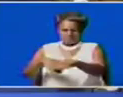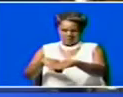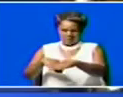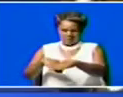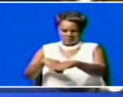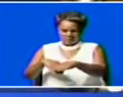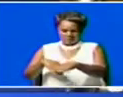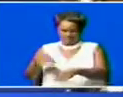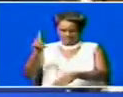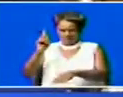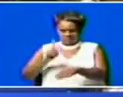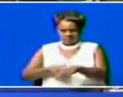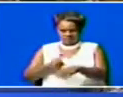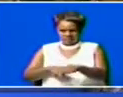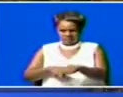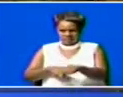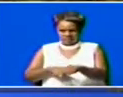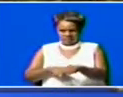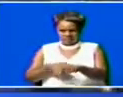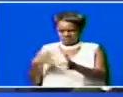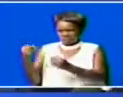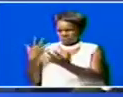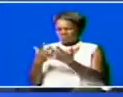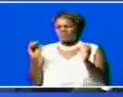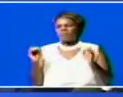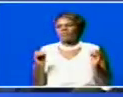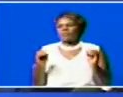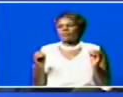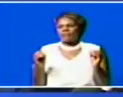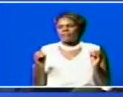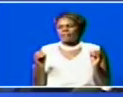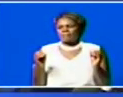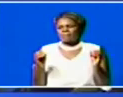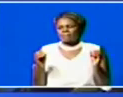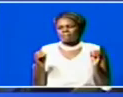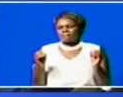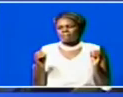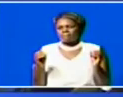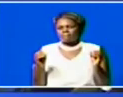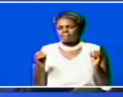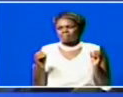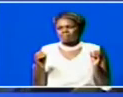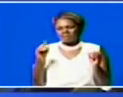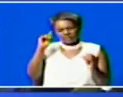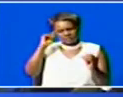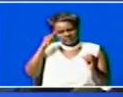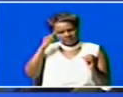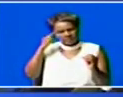at any one particular point she envisioned her son going to jail. Why didn't you and your mom come and see in prison? But I thought that